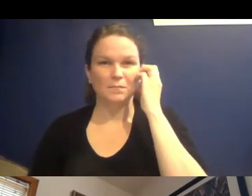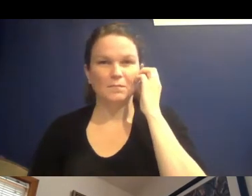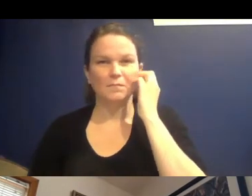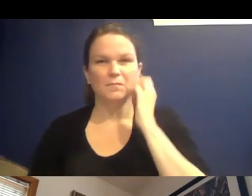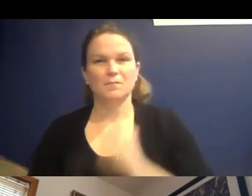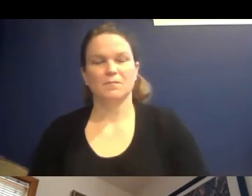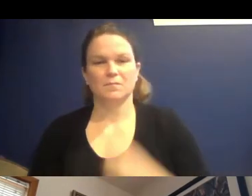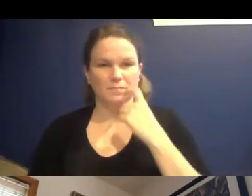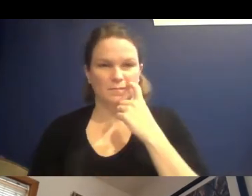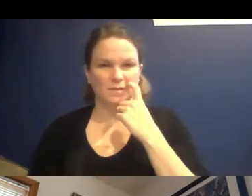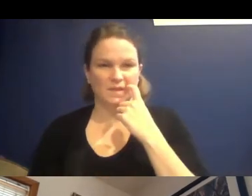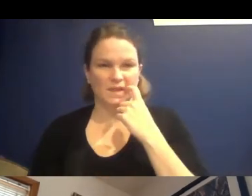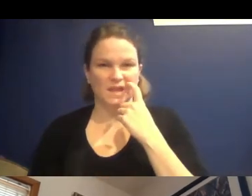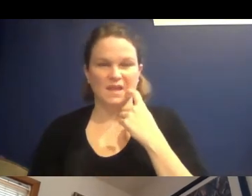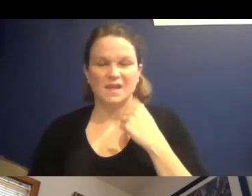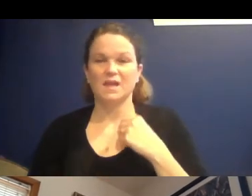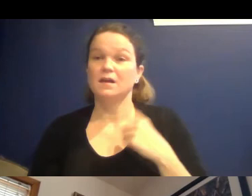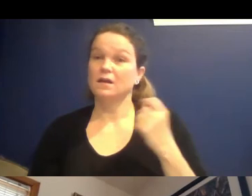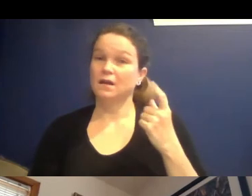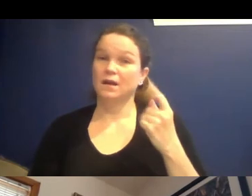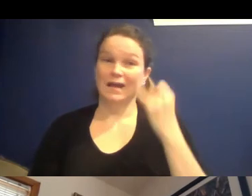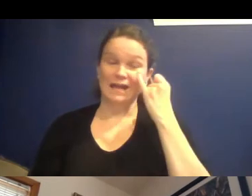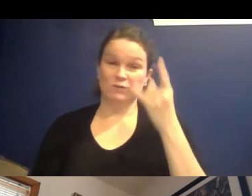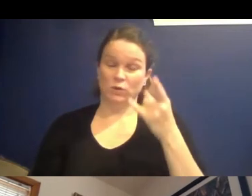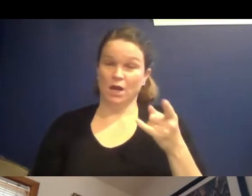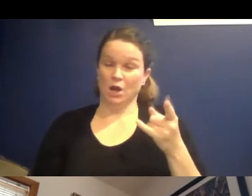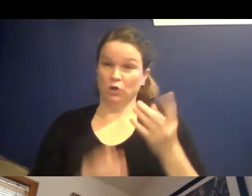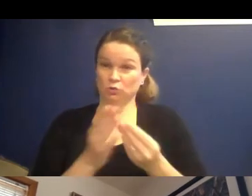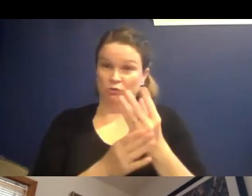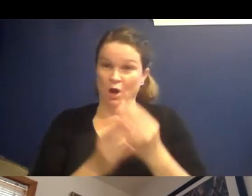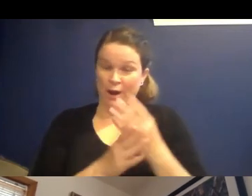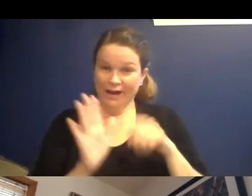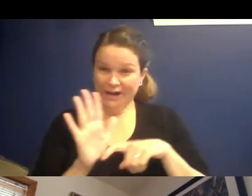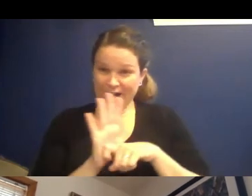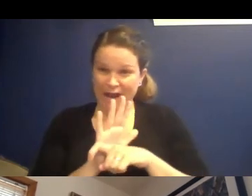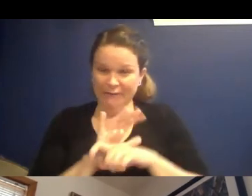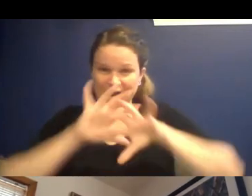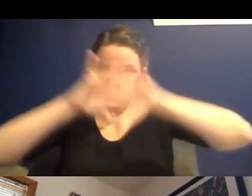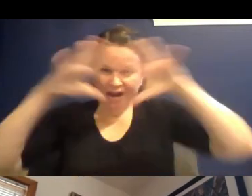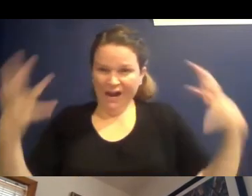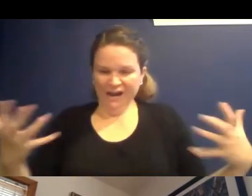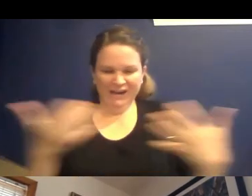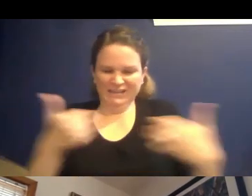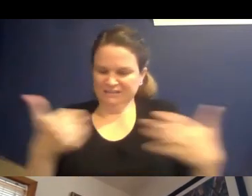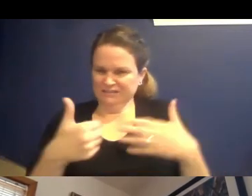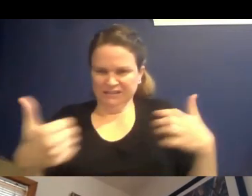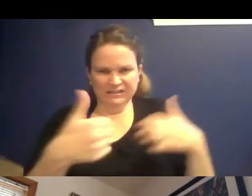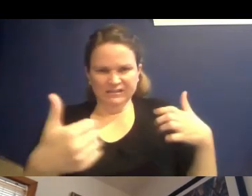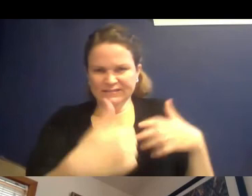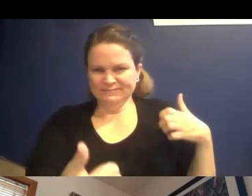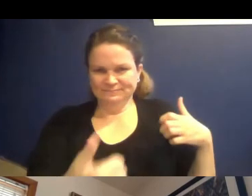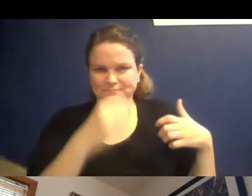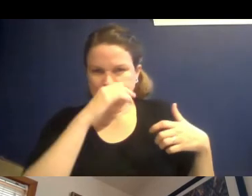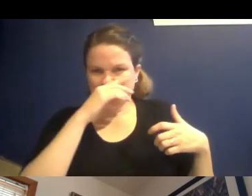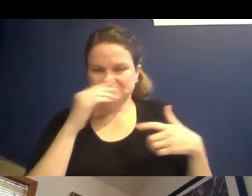And another one. So if you raise caterpillars in captivity, you need to separate the tiny caterpillars